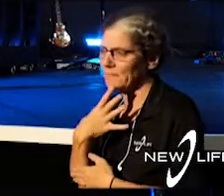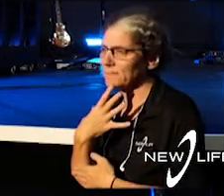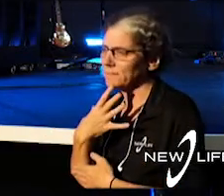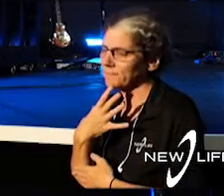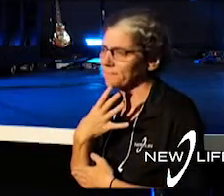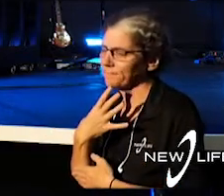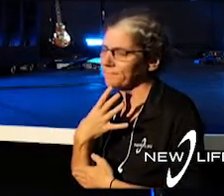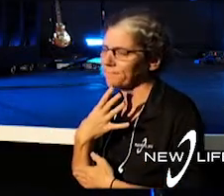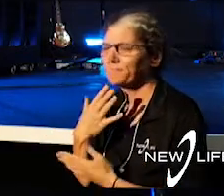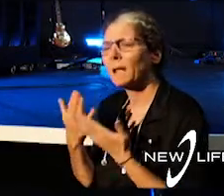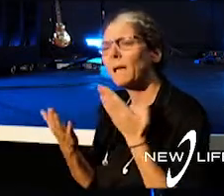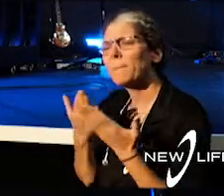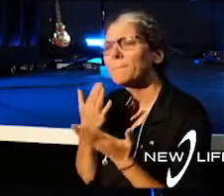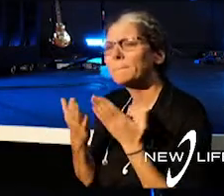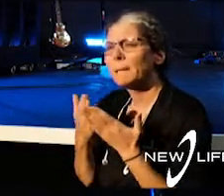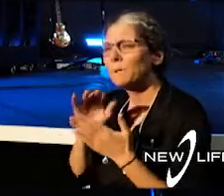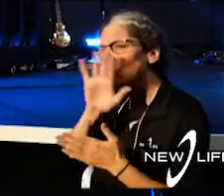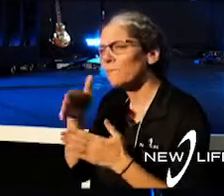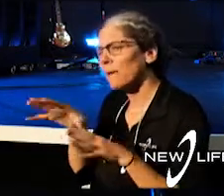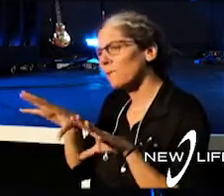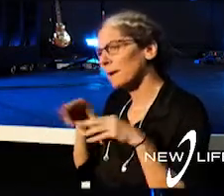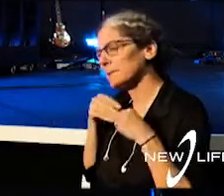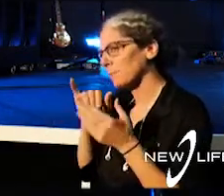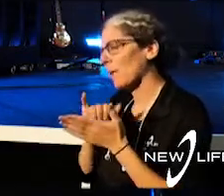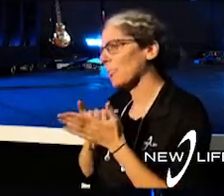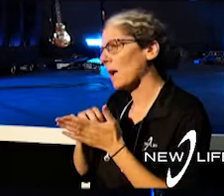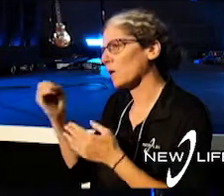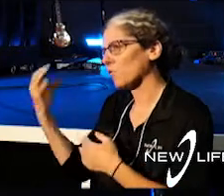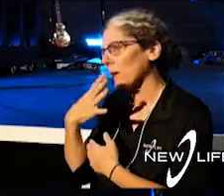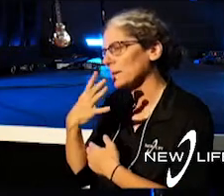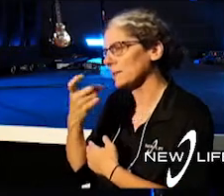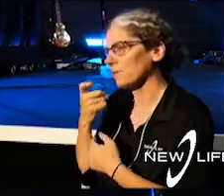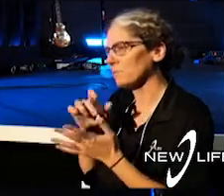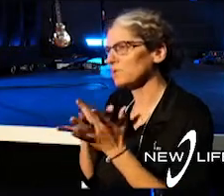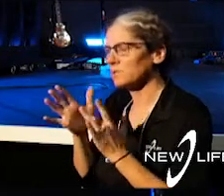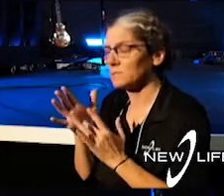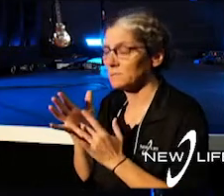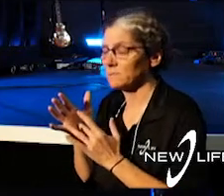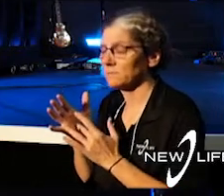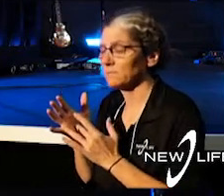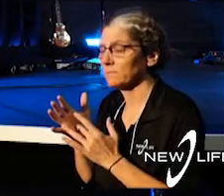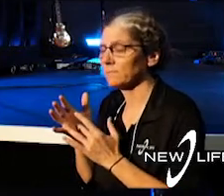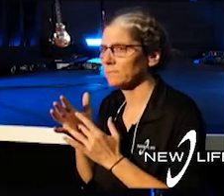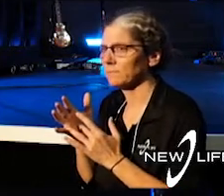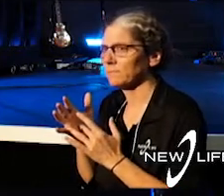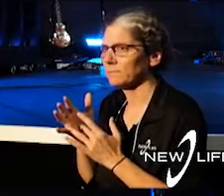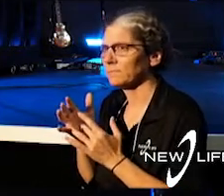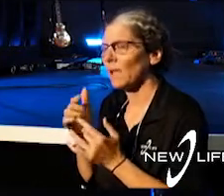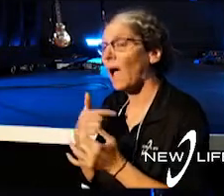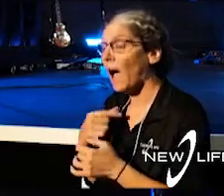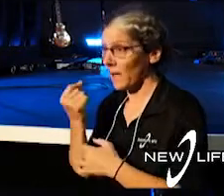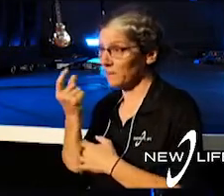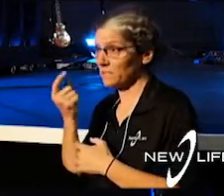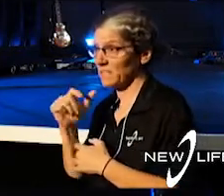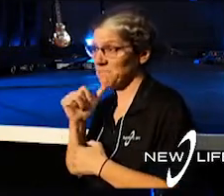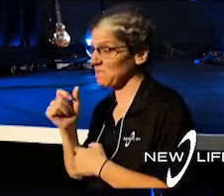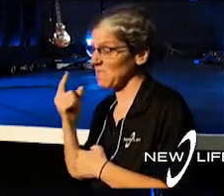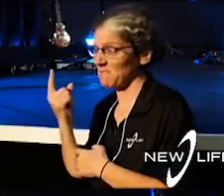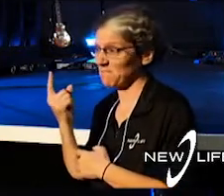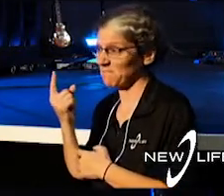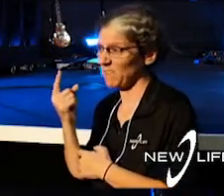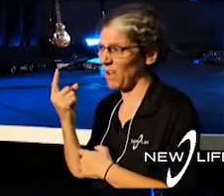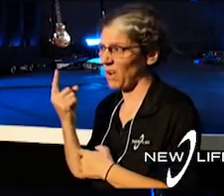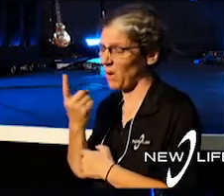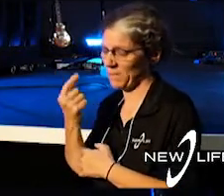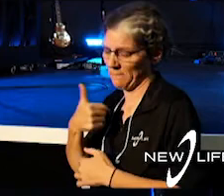first time you're hearing of this and you've never taken that step of saying, Jesus, I need you. I understand that I can't do it on my own